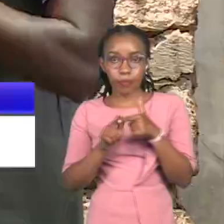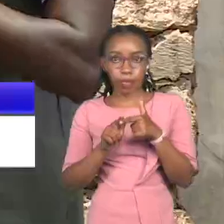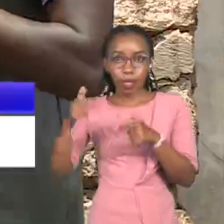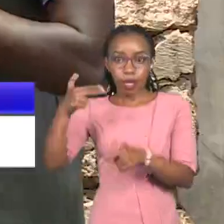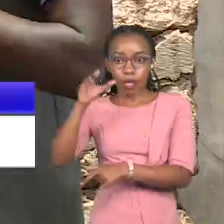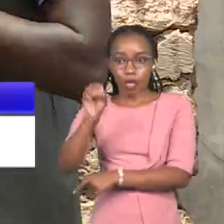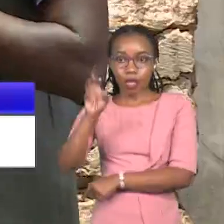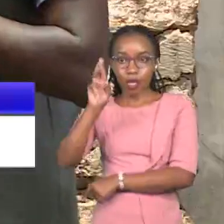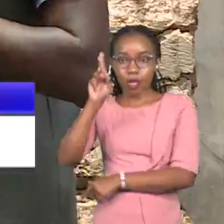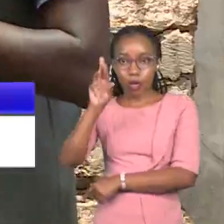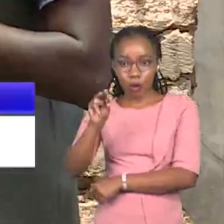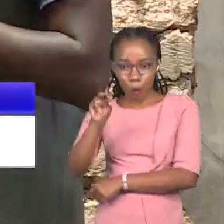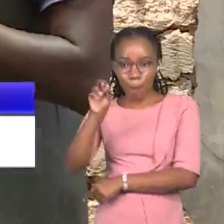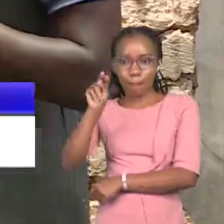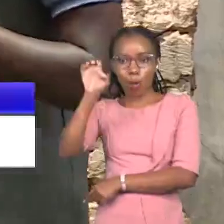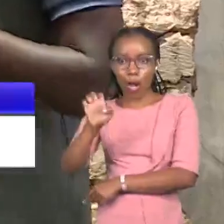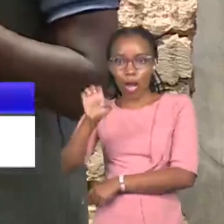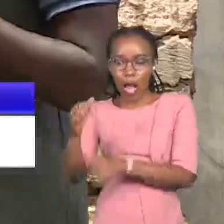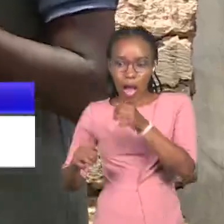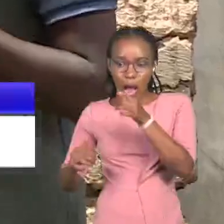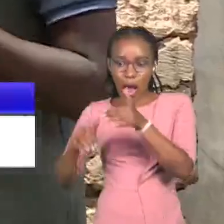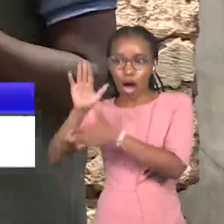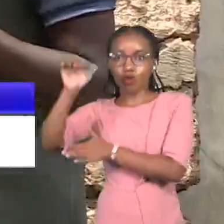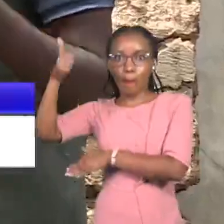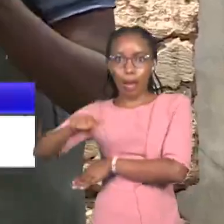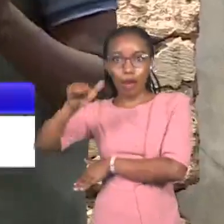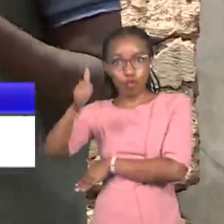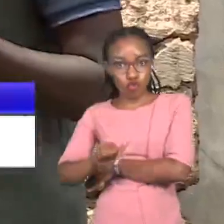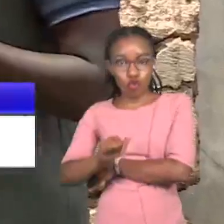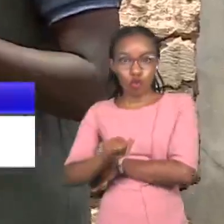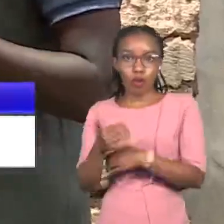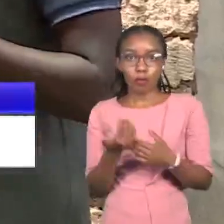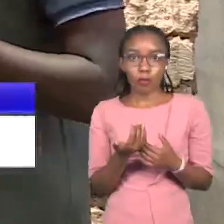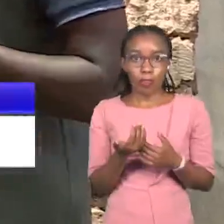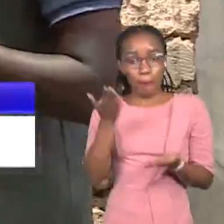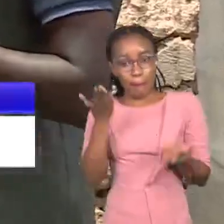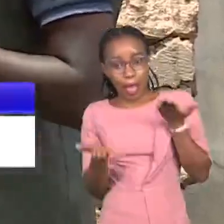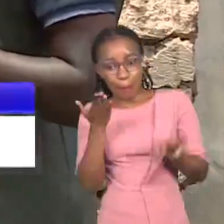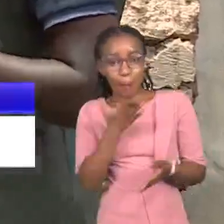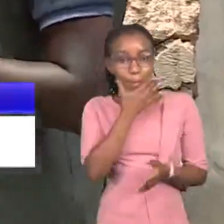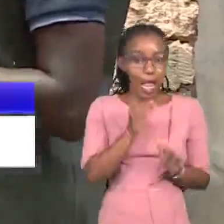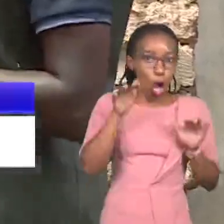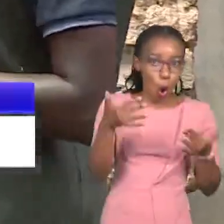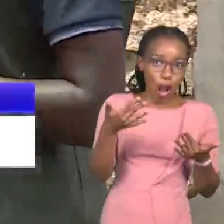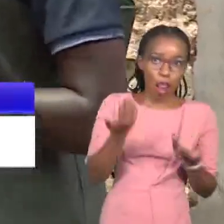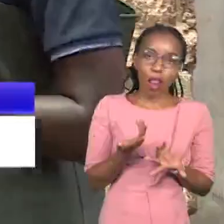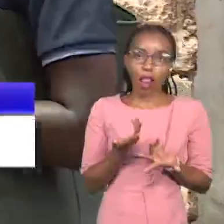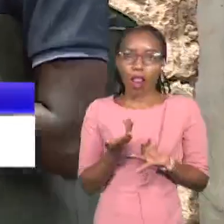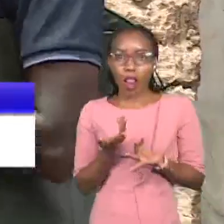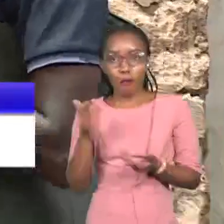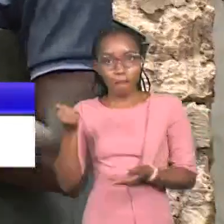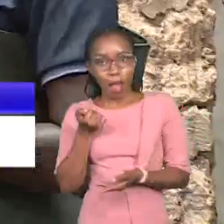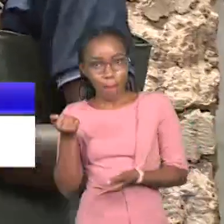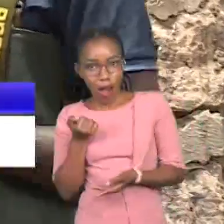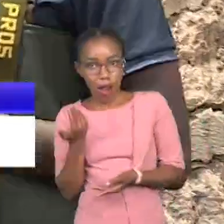yet released. And it can be testosterone, meaning the fish is meant to be male, or estrogen, meaning the fish is meant to